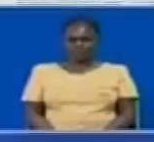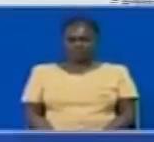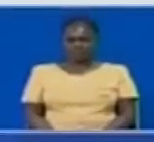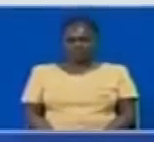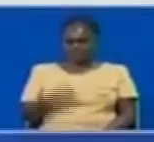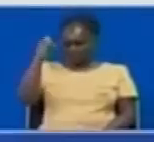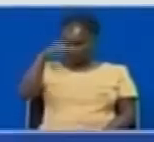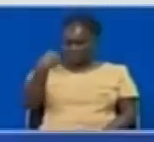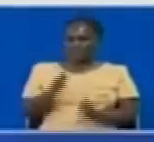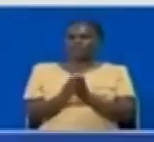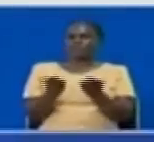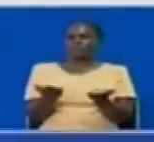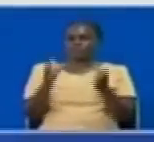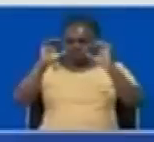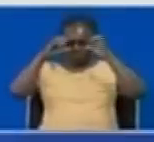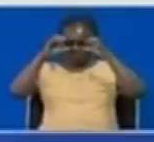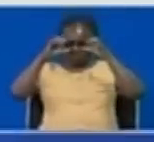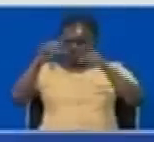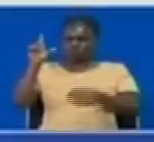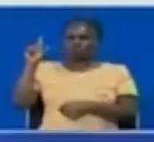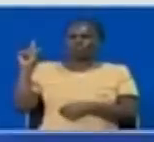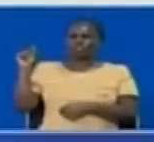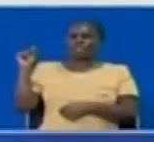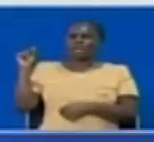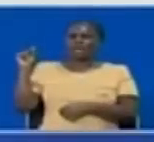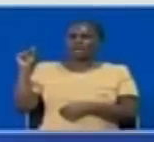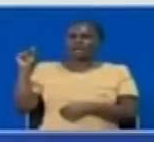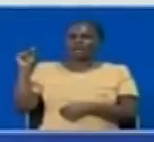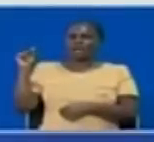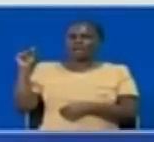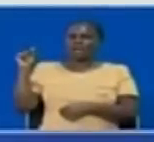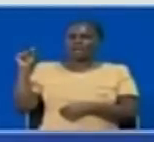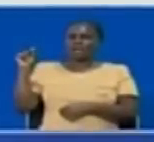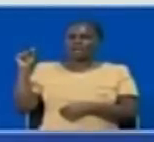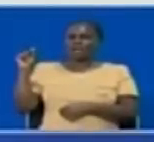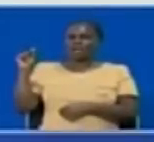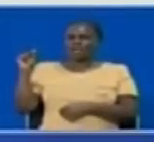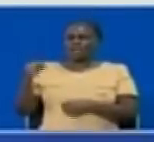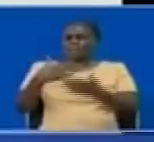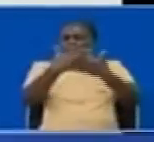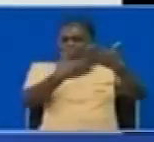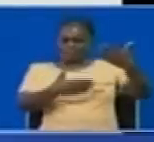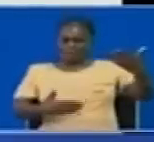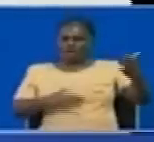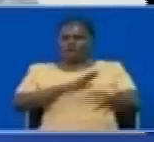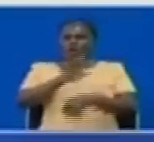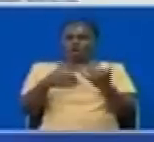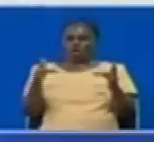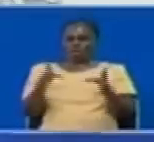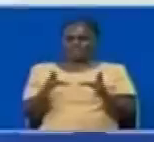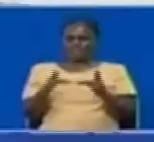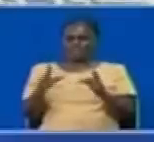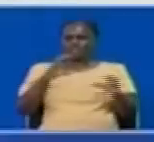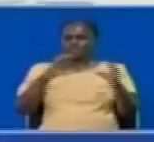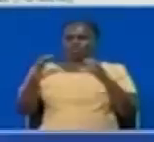Facebook, Google, Twitter, Instagram. The list is endless. All these are internet communication platforms